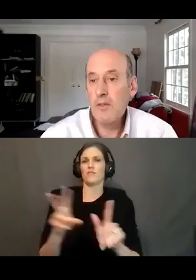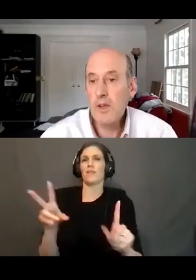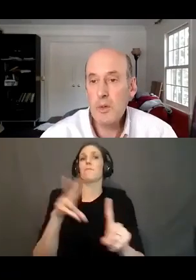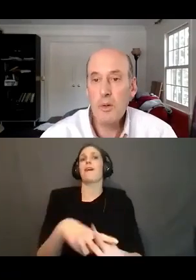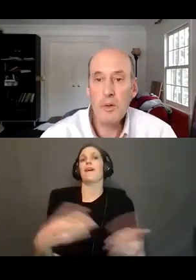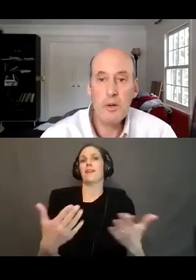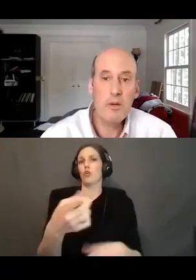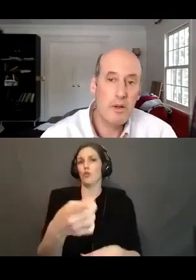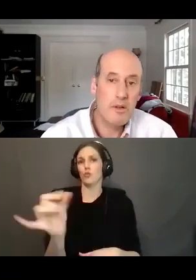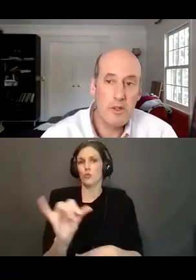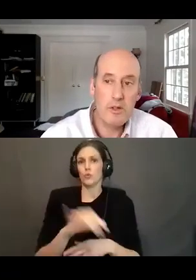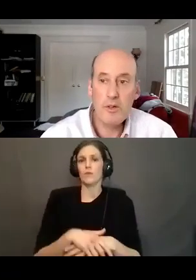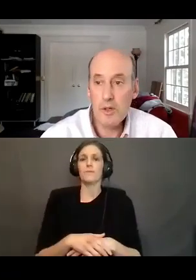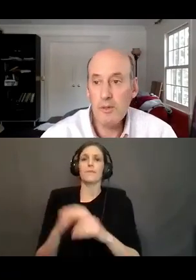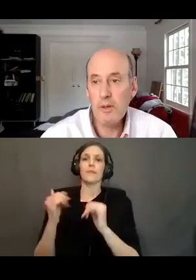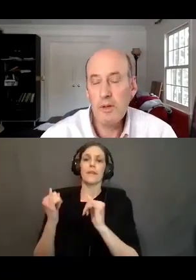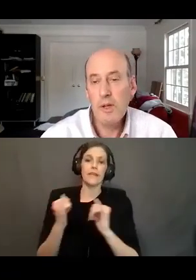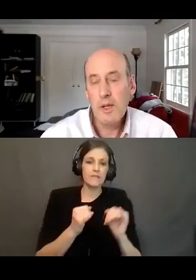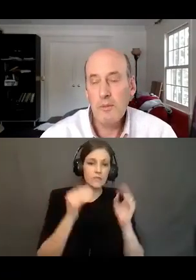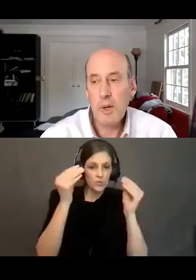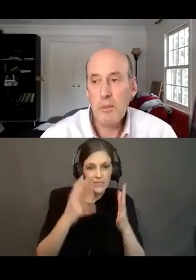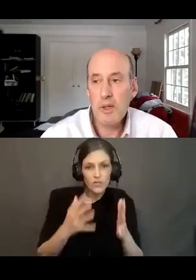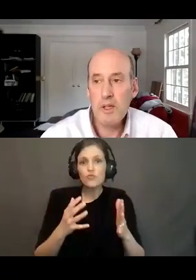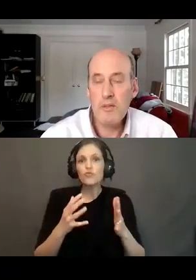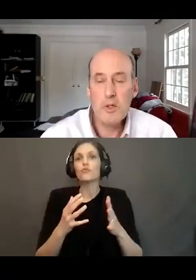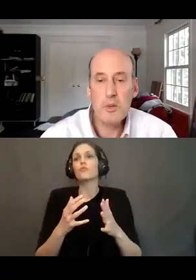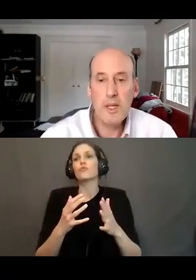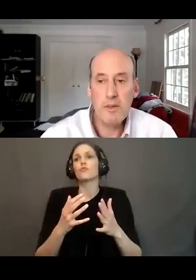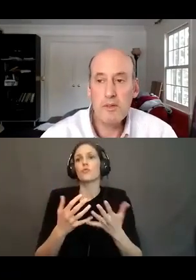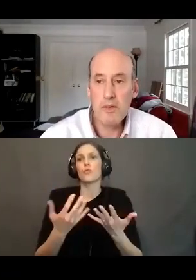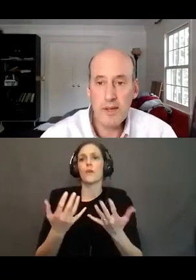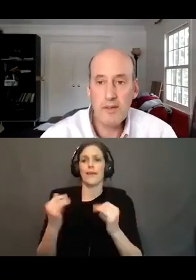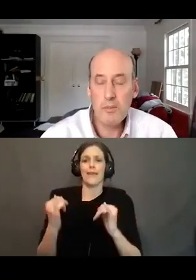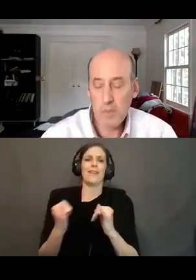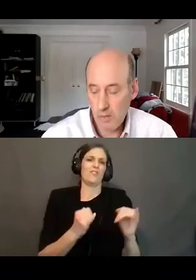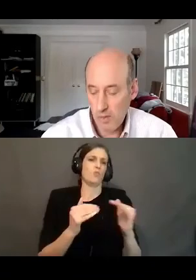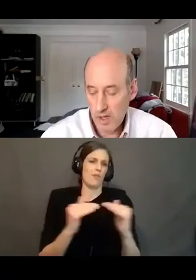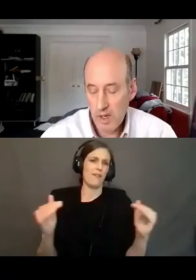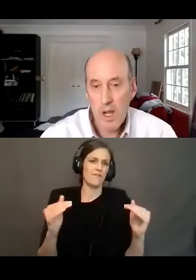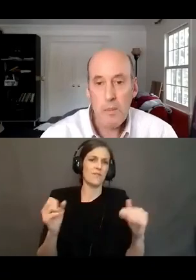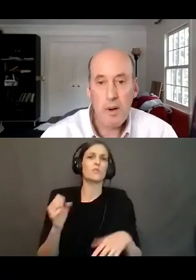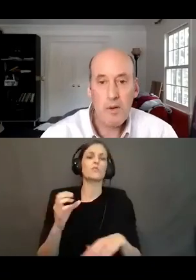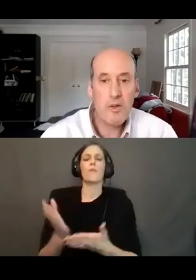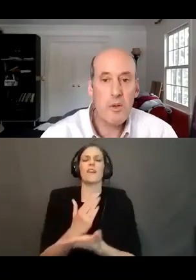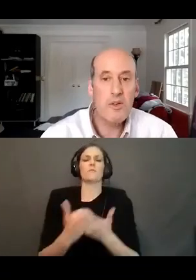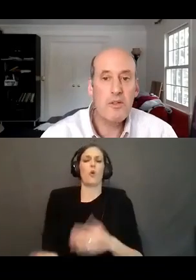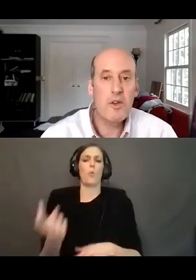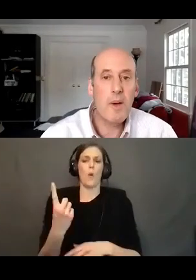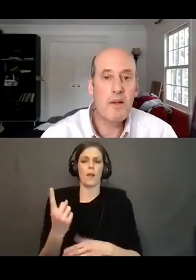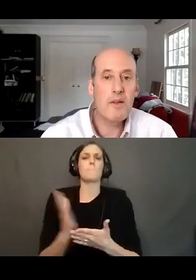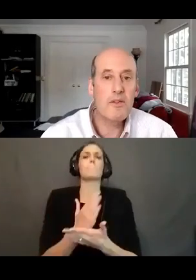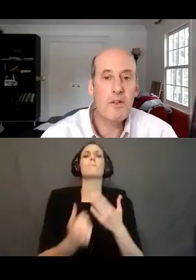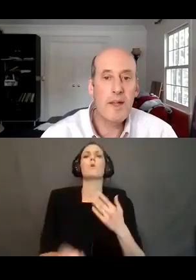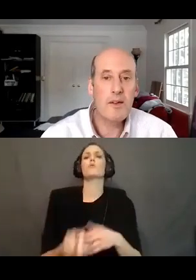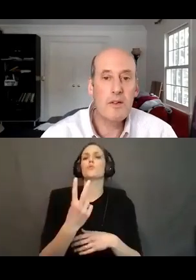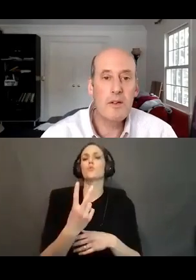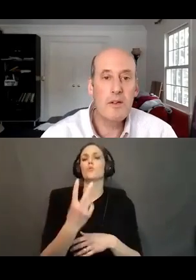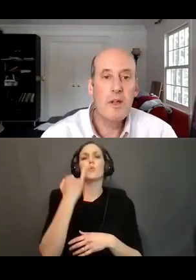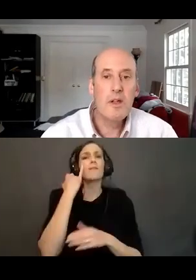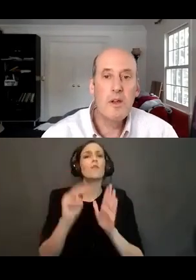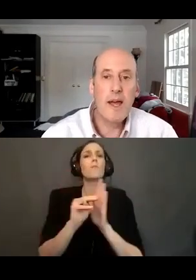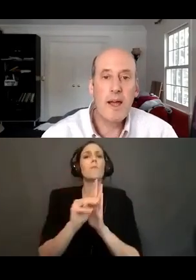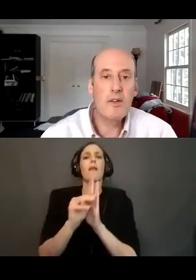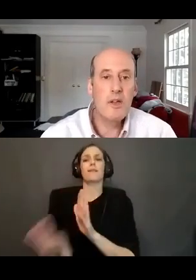an individual or a teacher or even, yeah, probably an individual level. So that's part one. Part two is if you're modeling